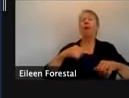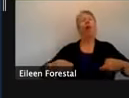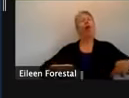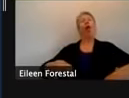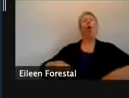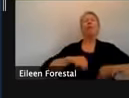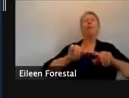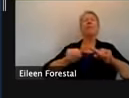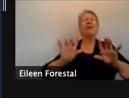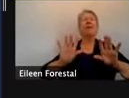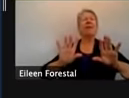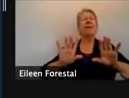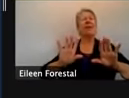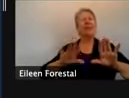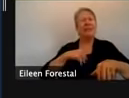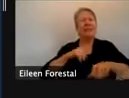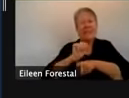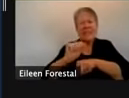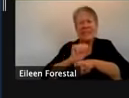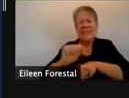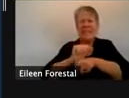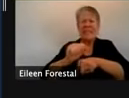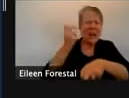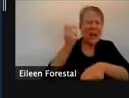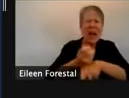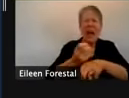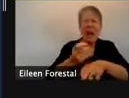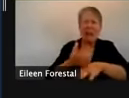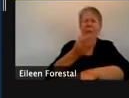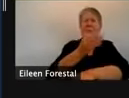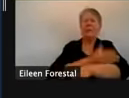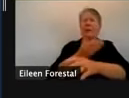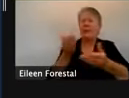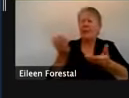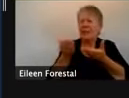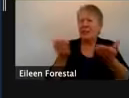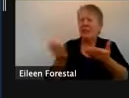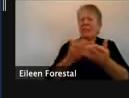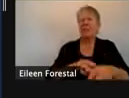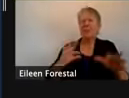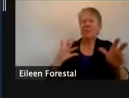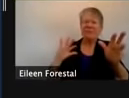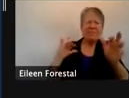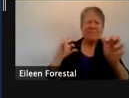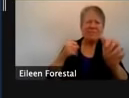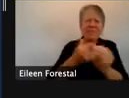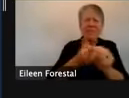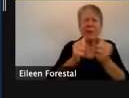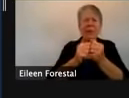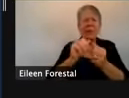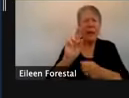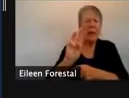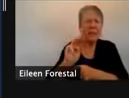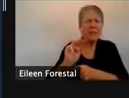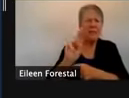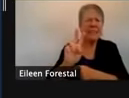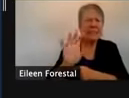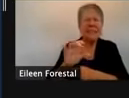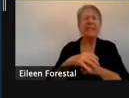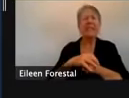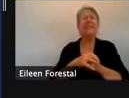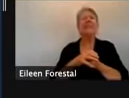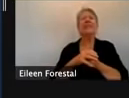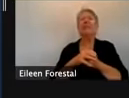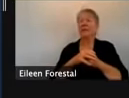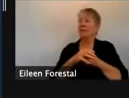plow through this, but we also want to be honest about the facts, and the facts are thankfully going in the right direction.